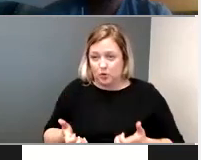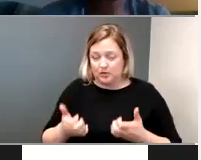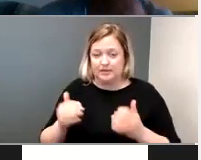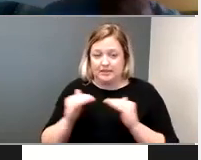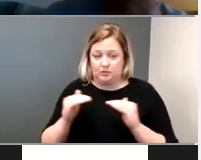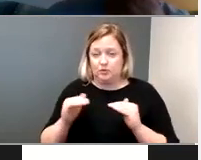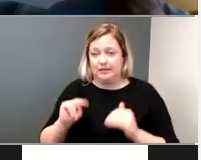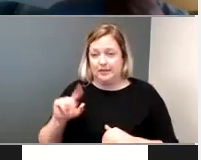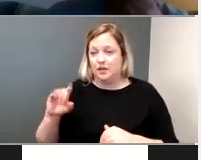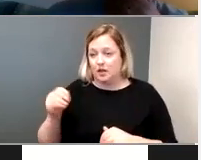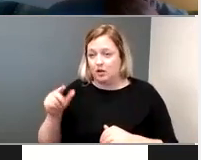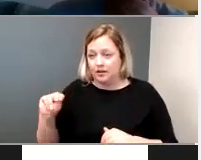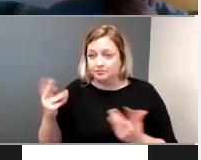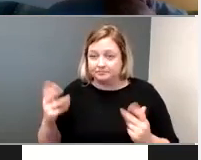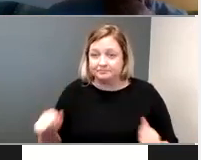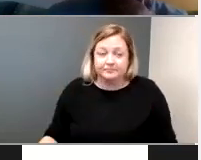Okay.